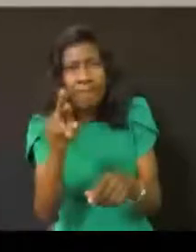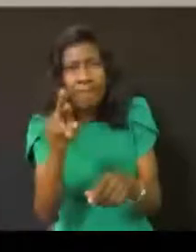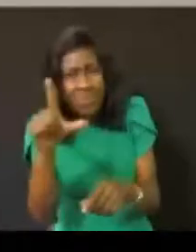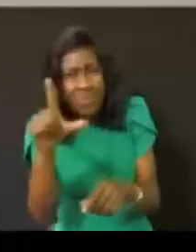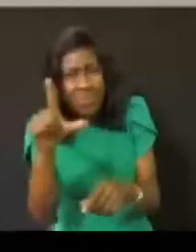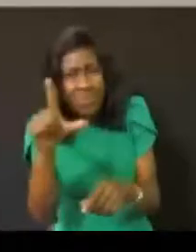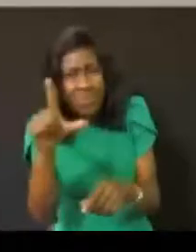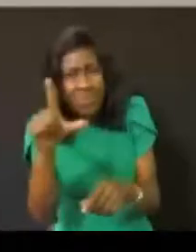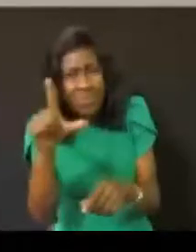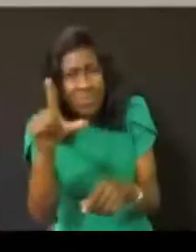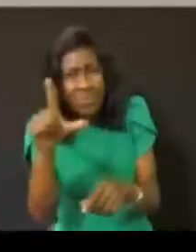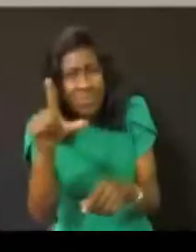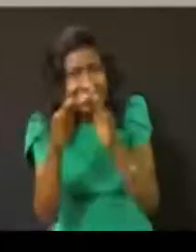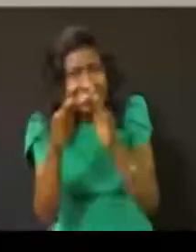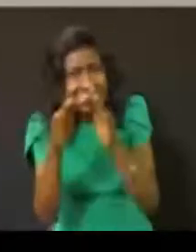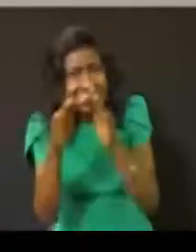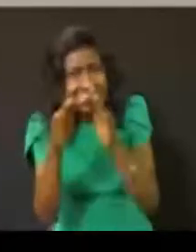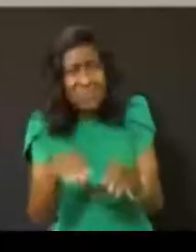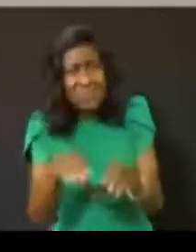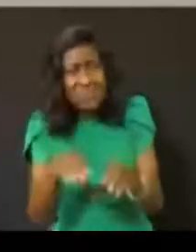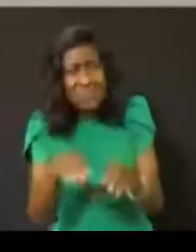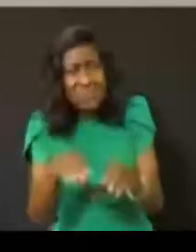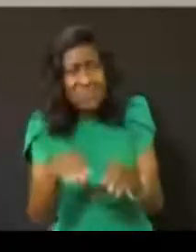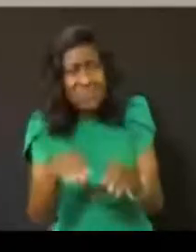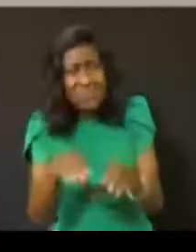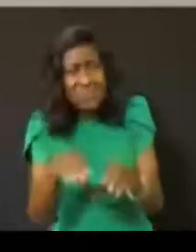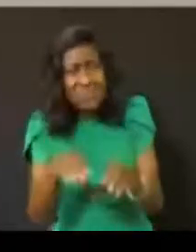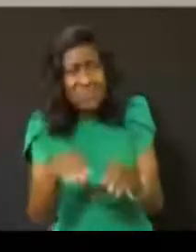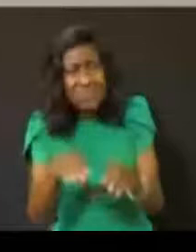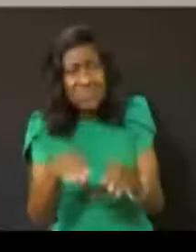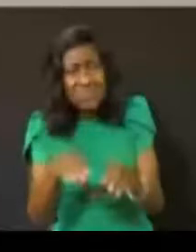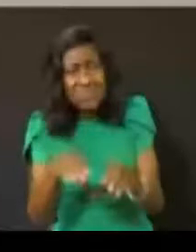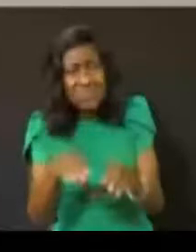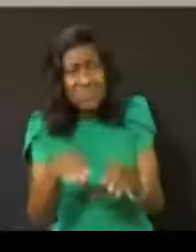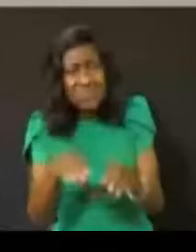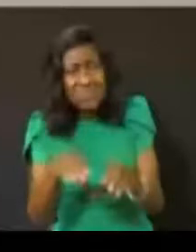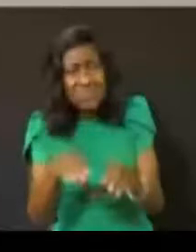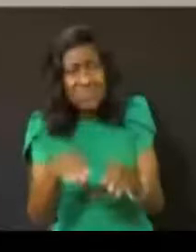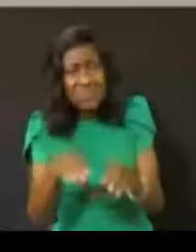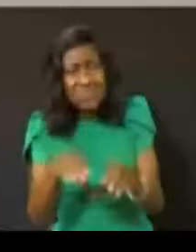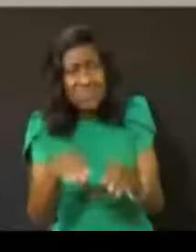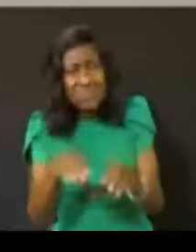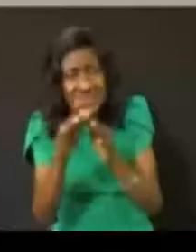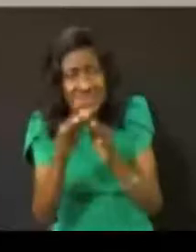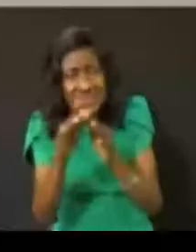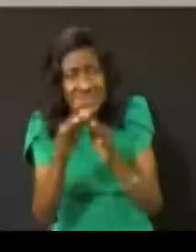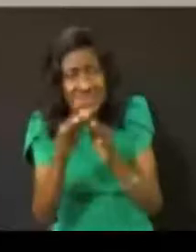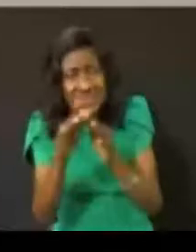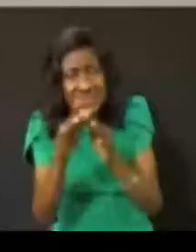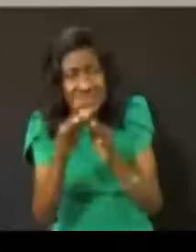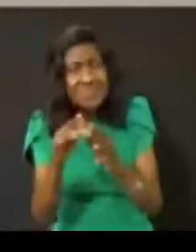upload your vaccination documentation, and CBC,